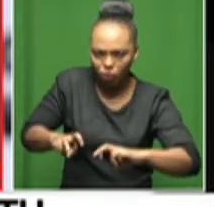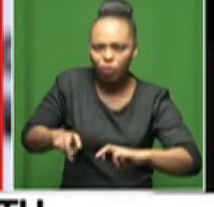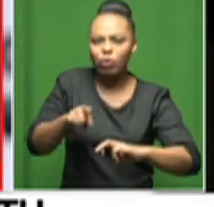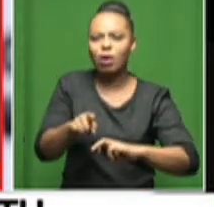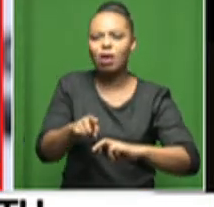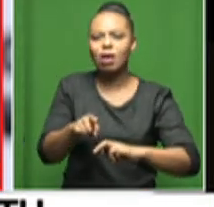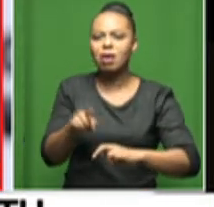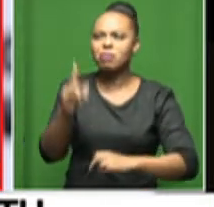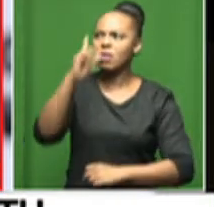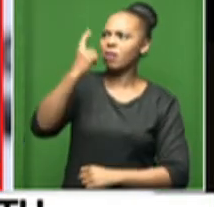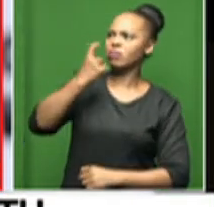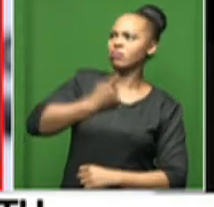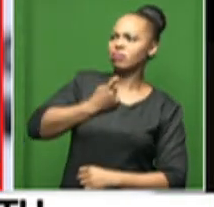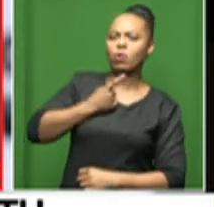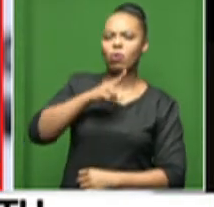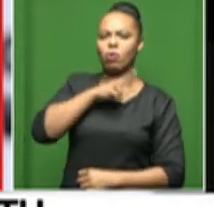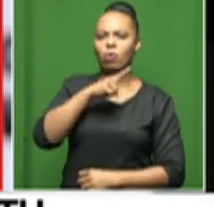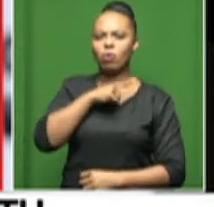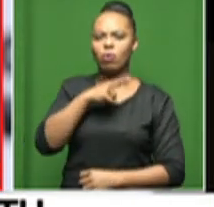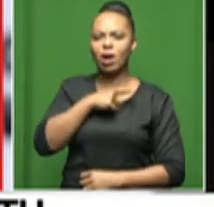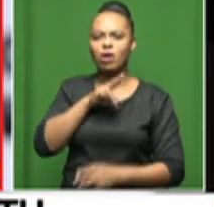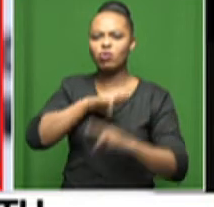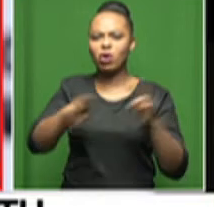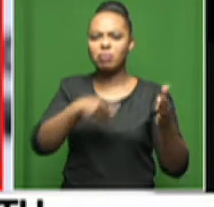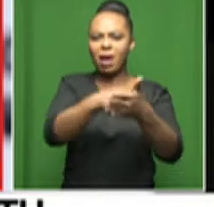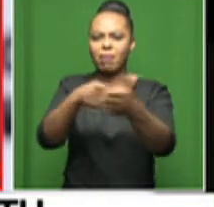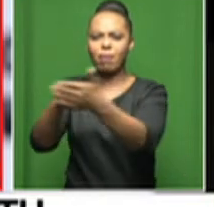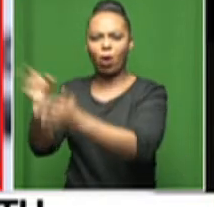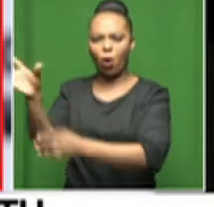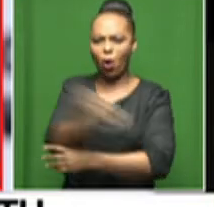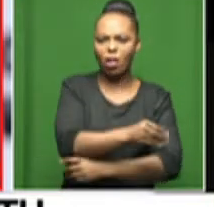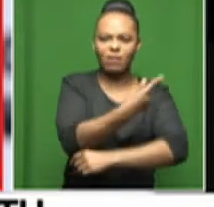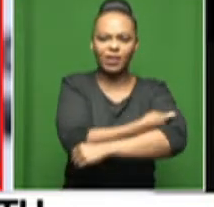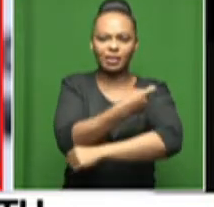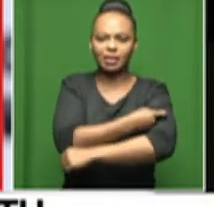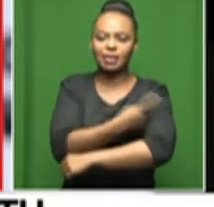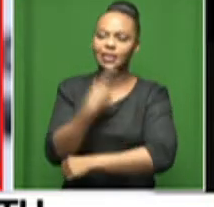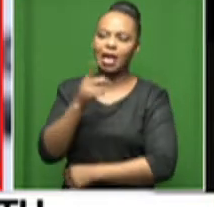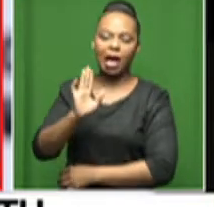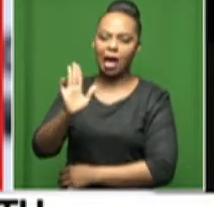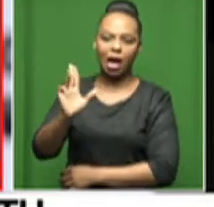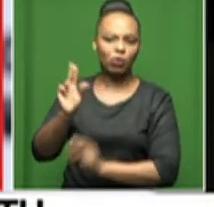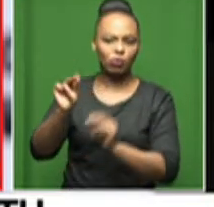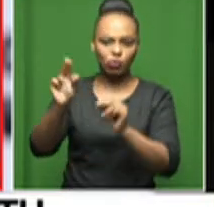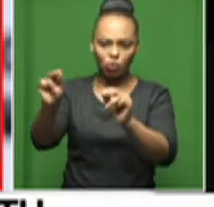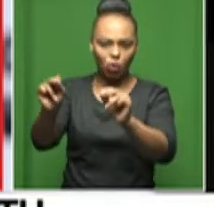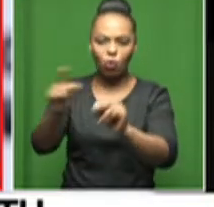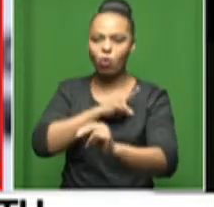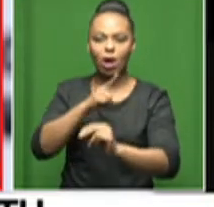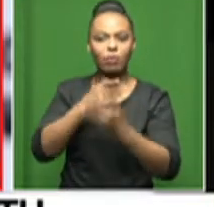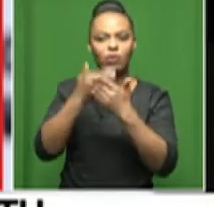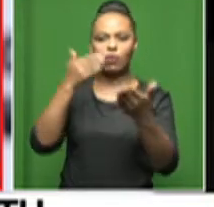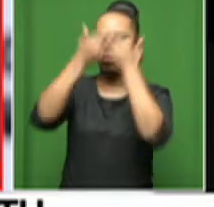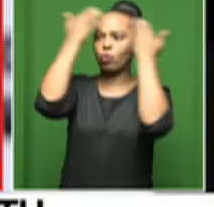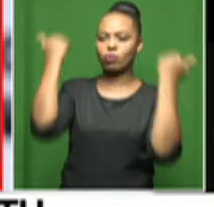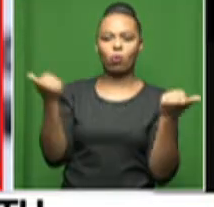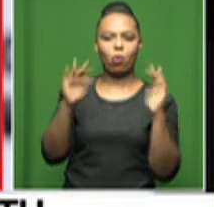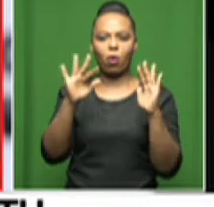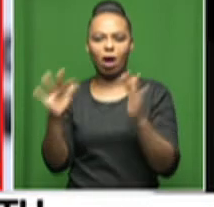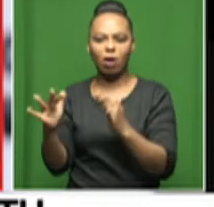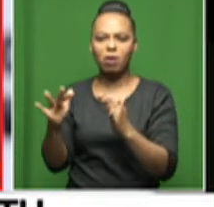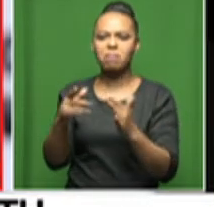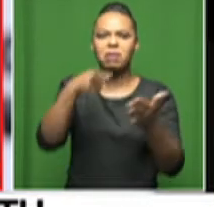asked, why didn't we put bid on all of these vaccines? And we said no, the results were not no. So we had a difficulty in